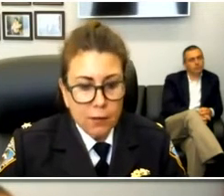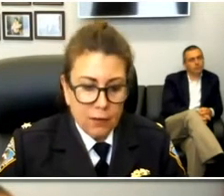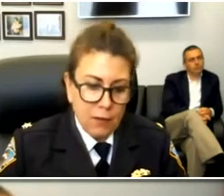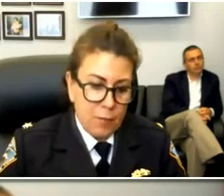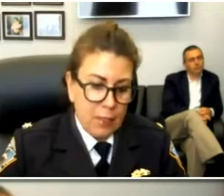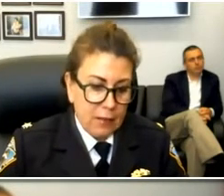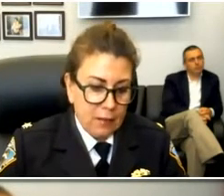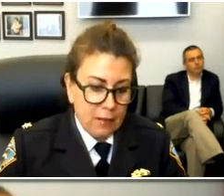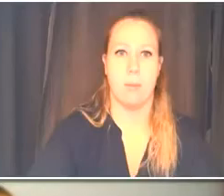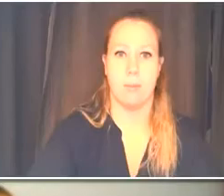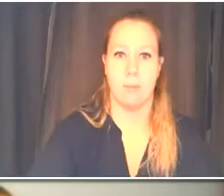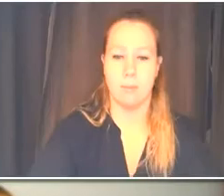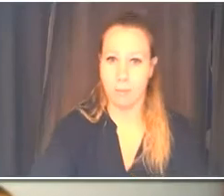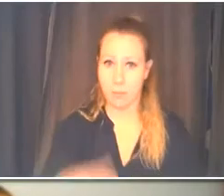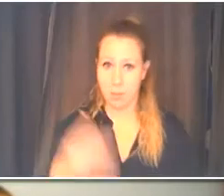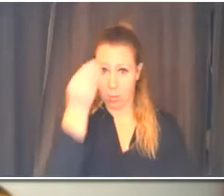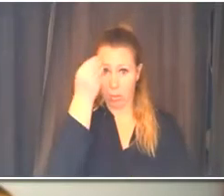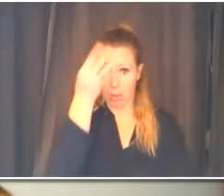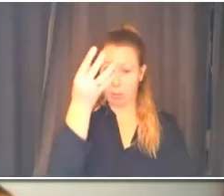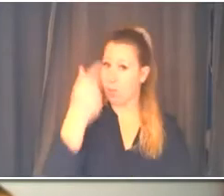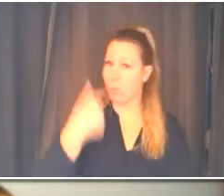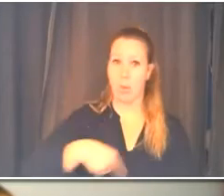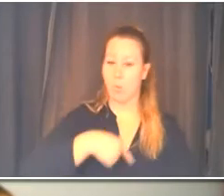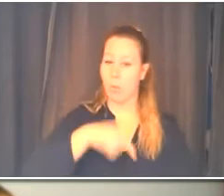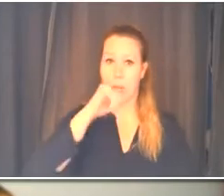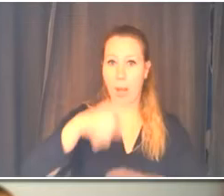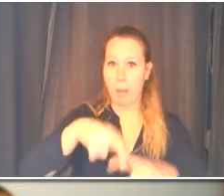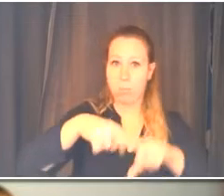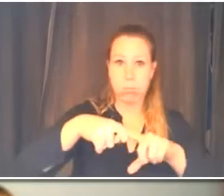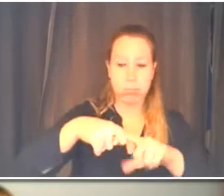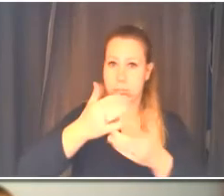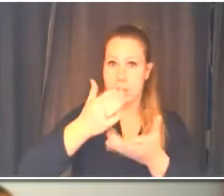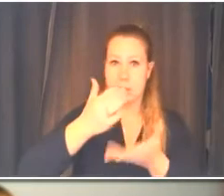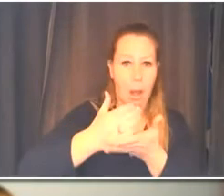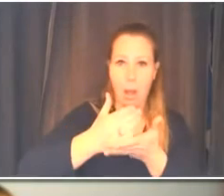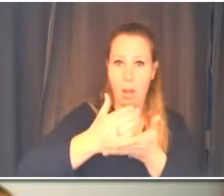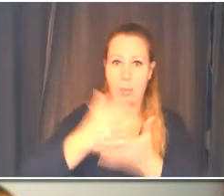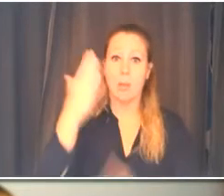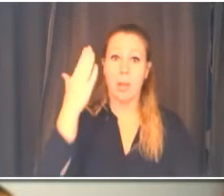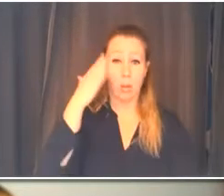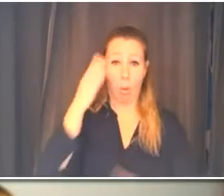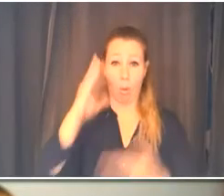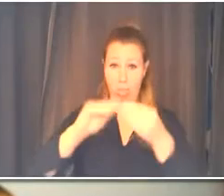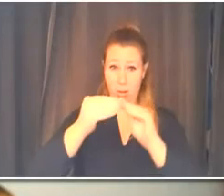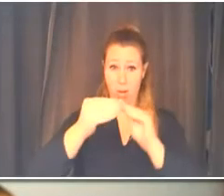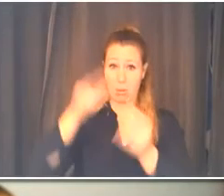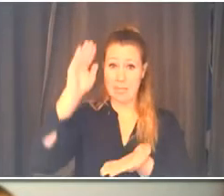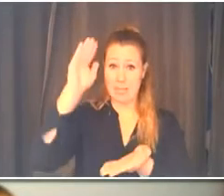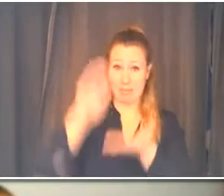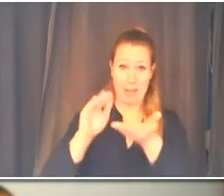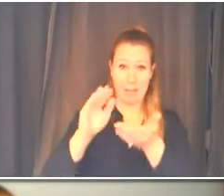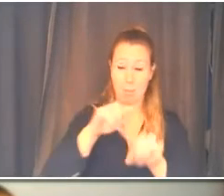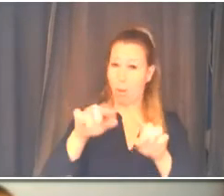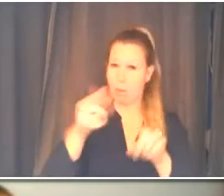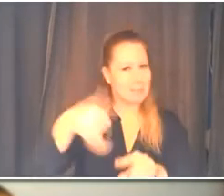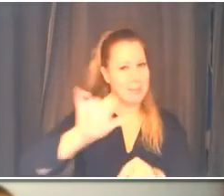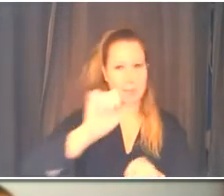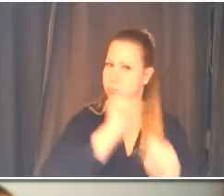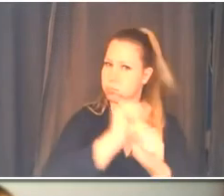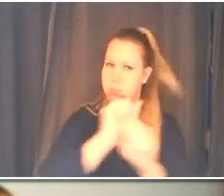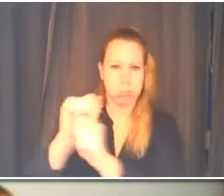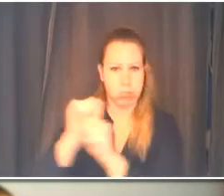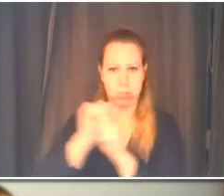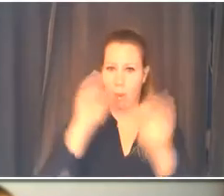when we we respond to a call for service and cannot develop Pro probable cause of a crime we always take a domestic